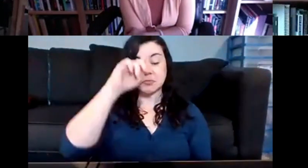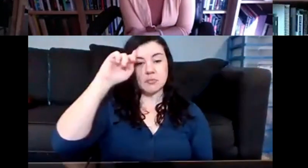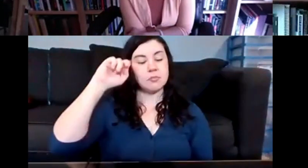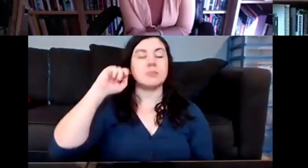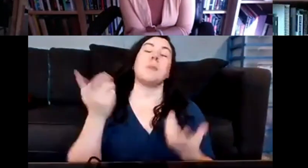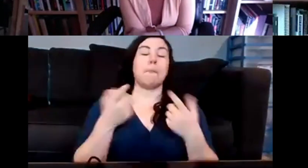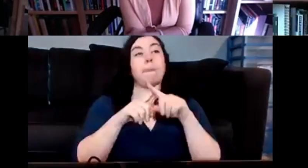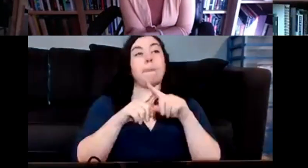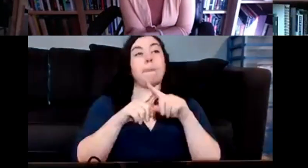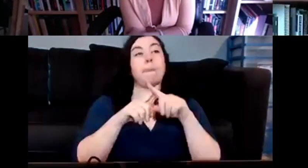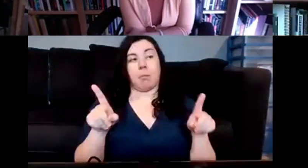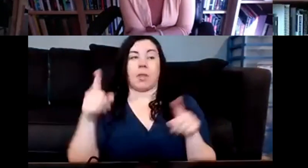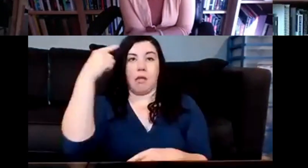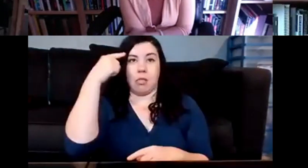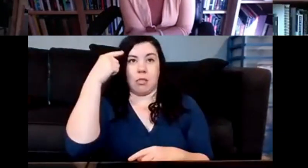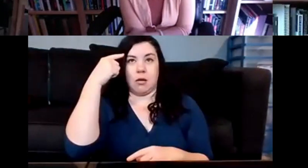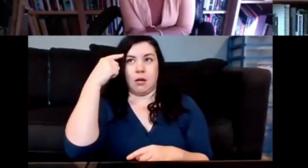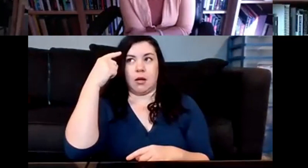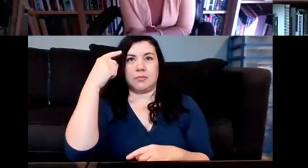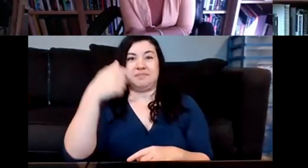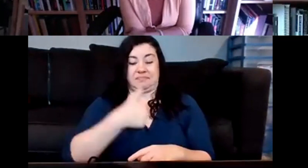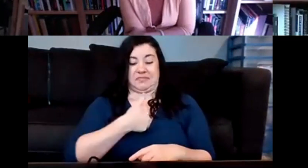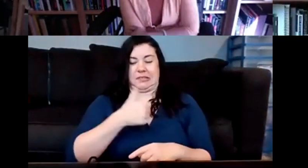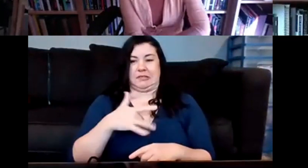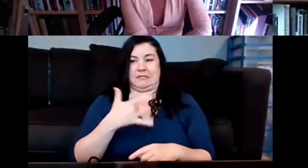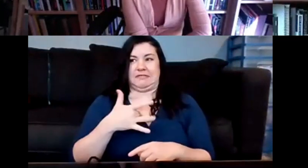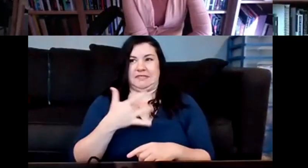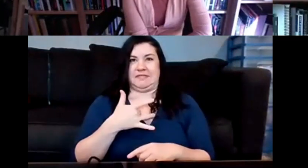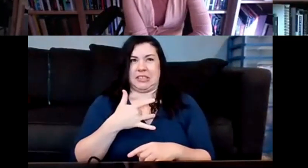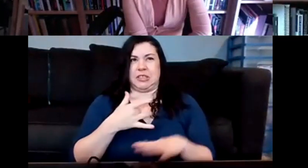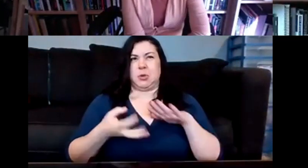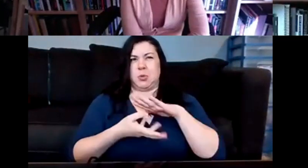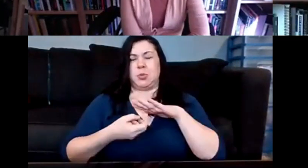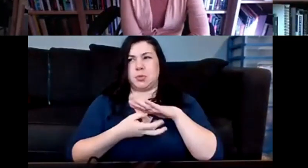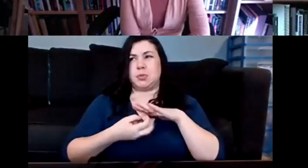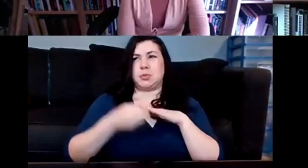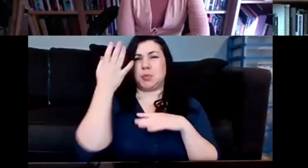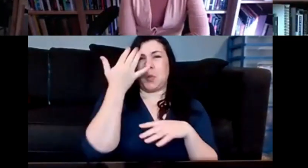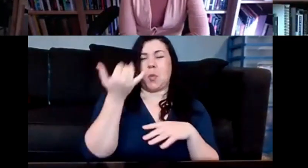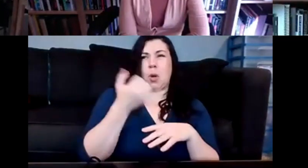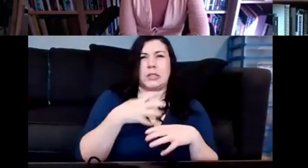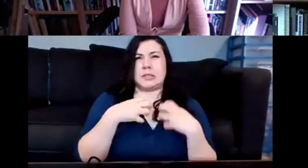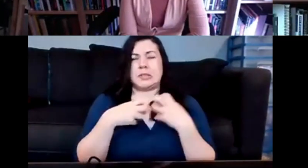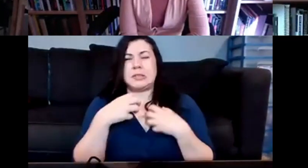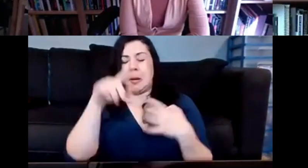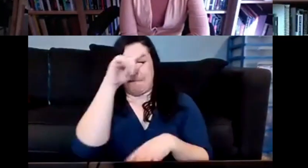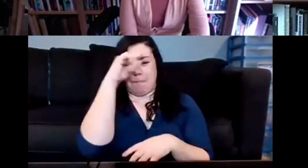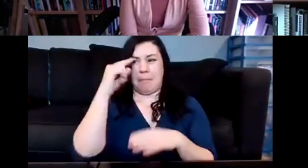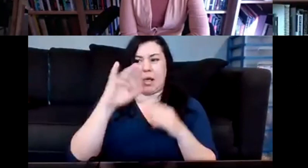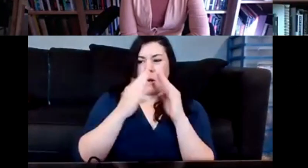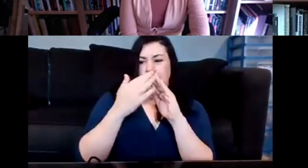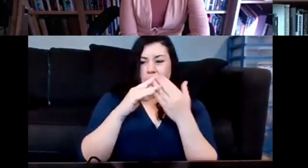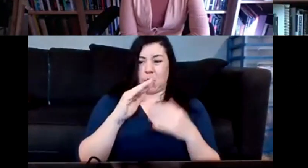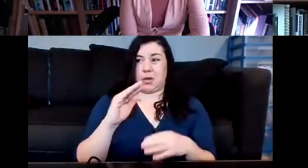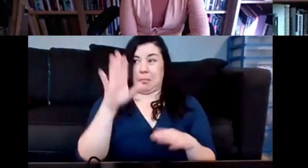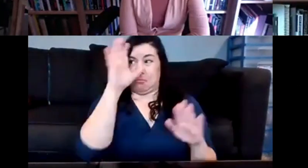But I think I'm kind of troubled with sometimes within, in particular in certain Black communities, our use of this